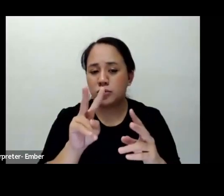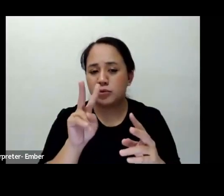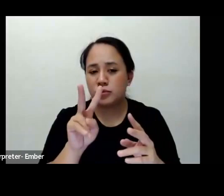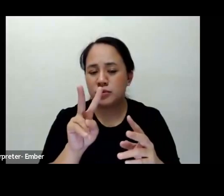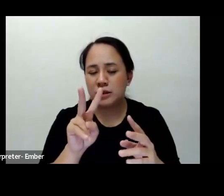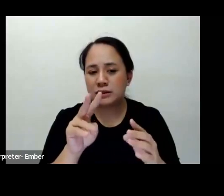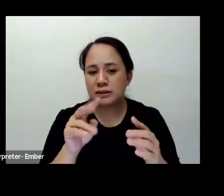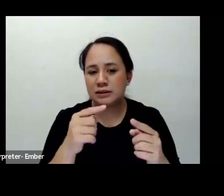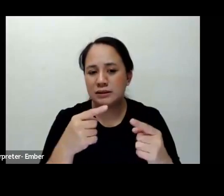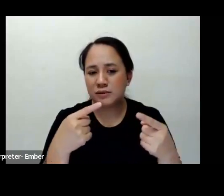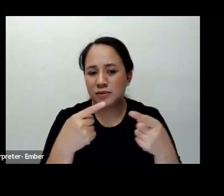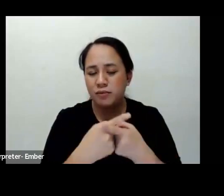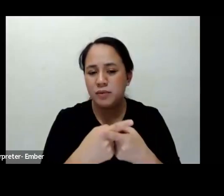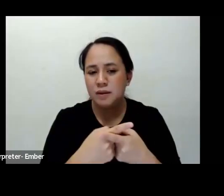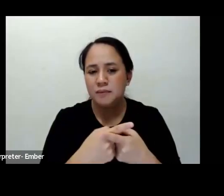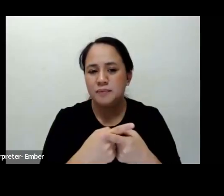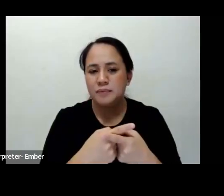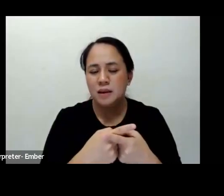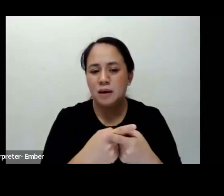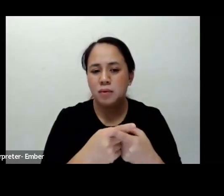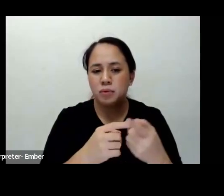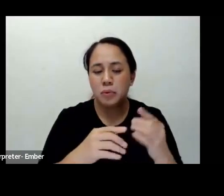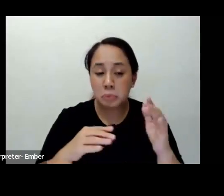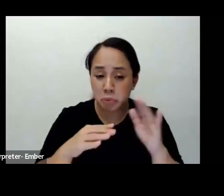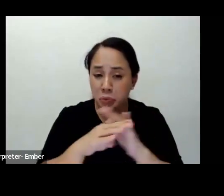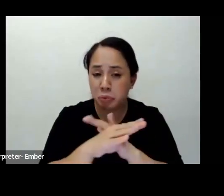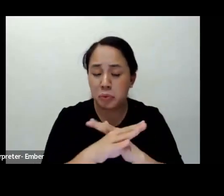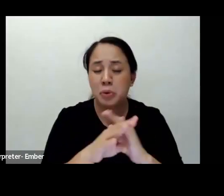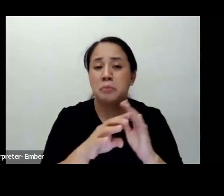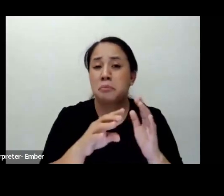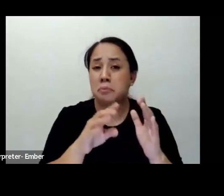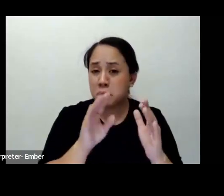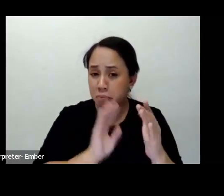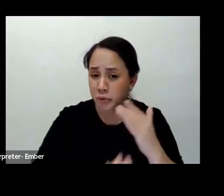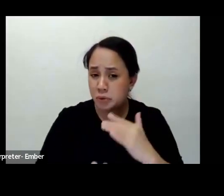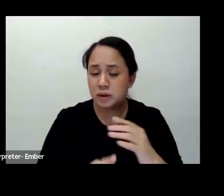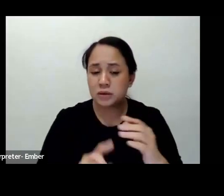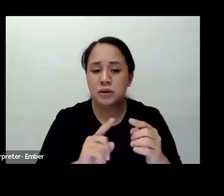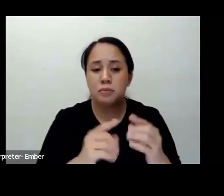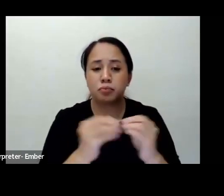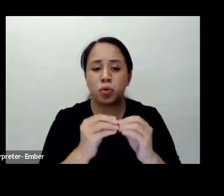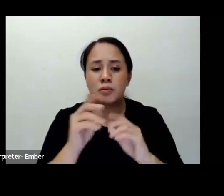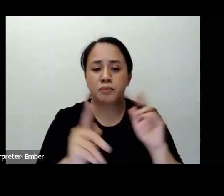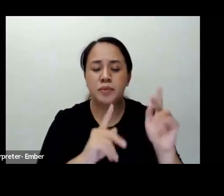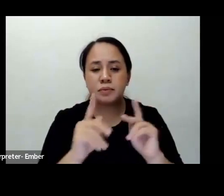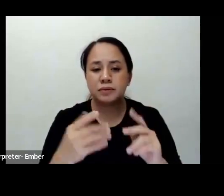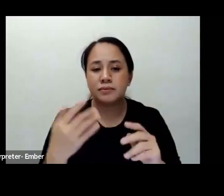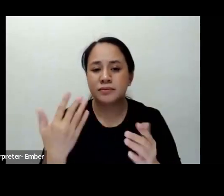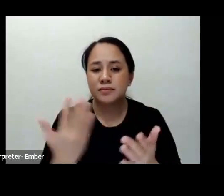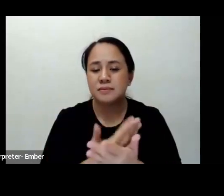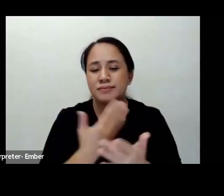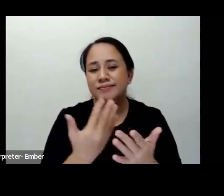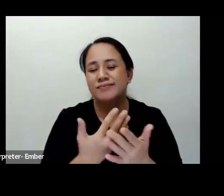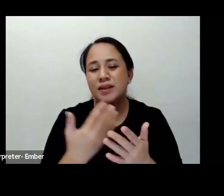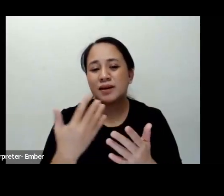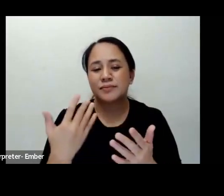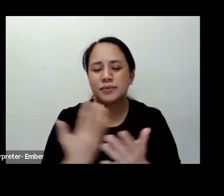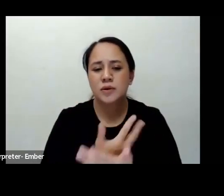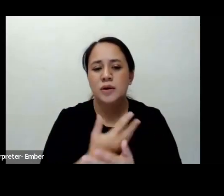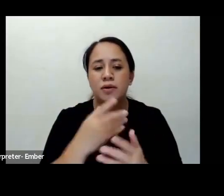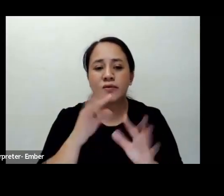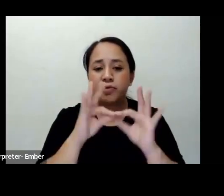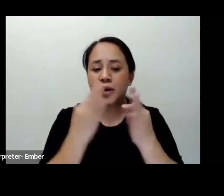a complete rebound in birth rates. Number one, more people are using modern family planning. We